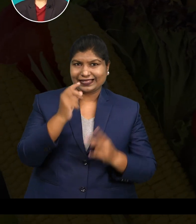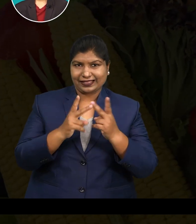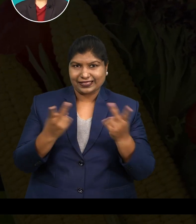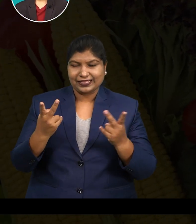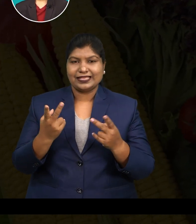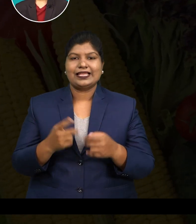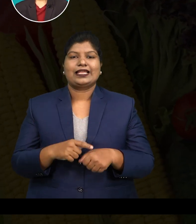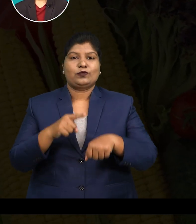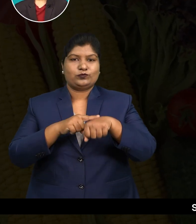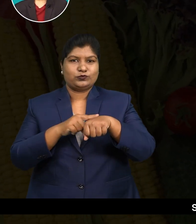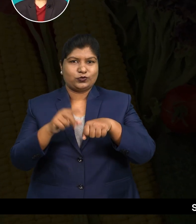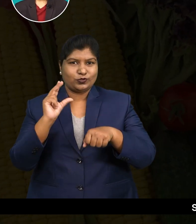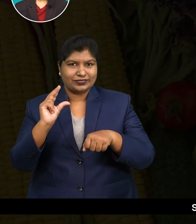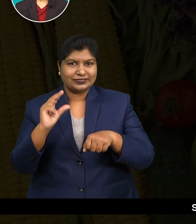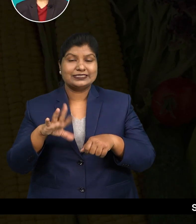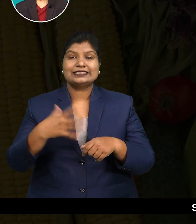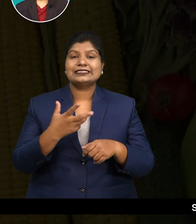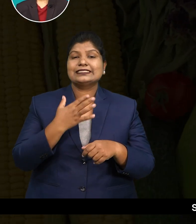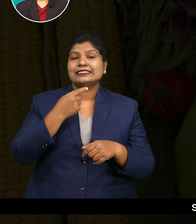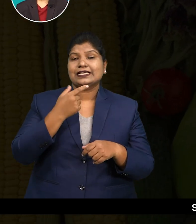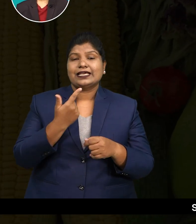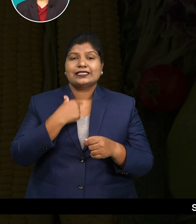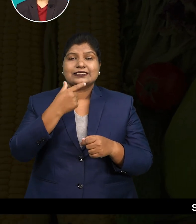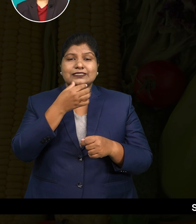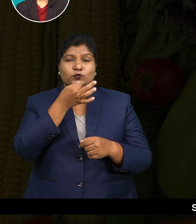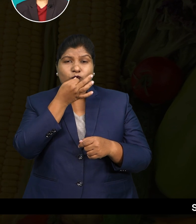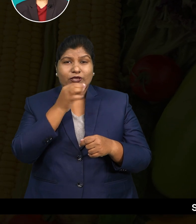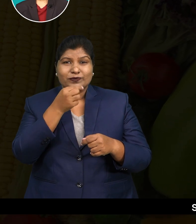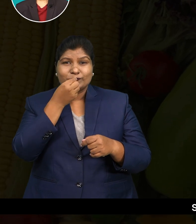potatoes, sweet potatoes,